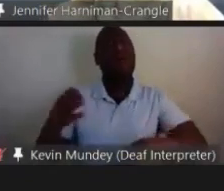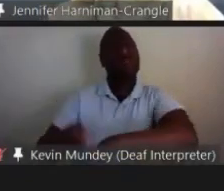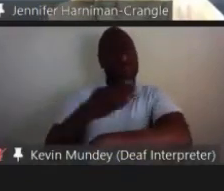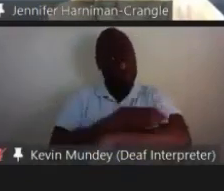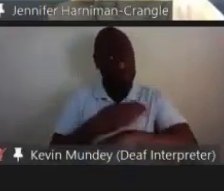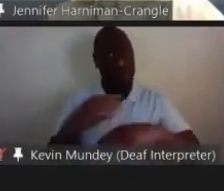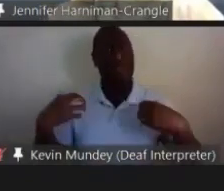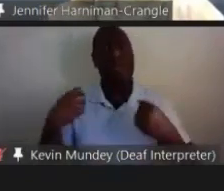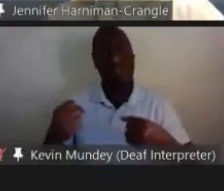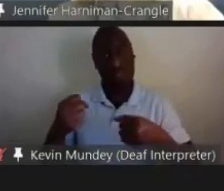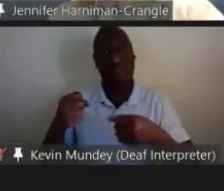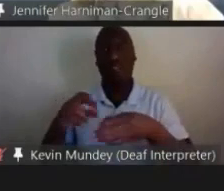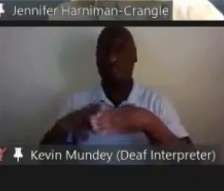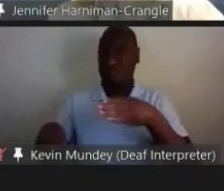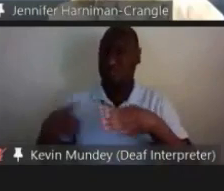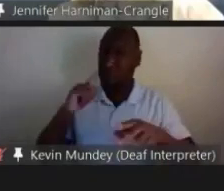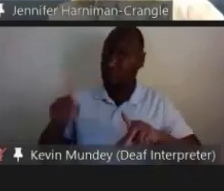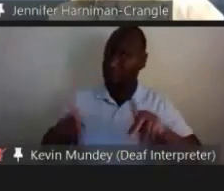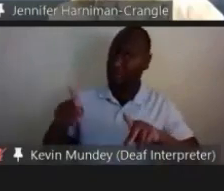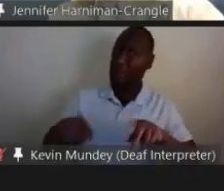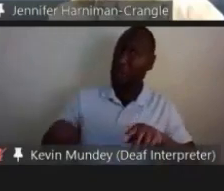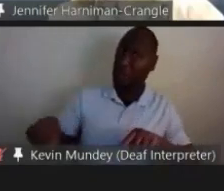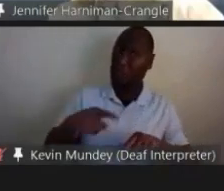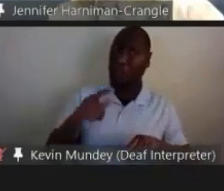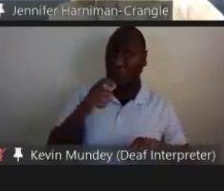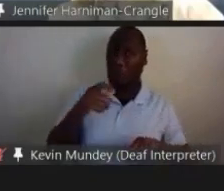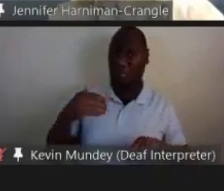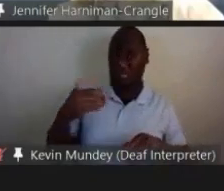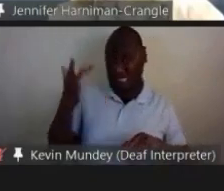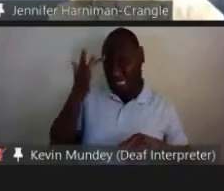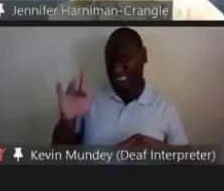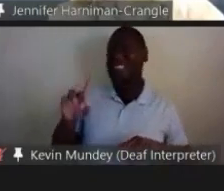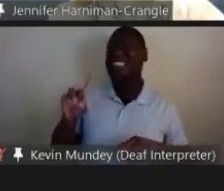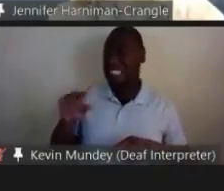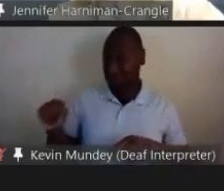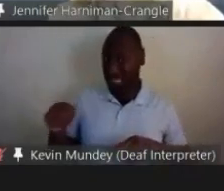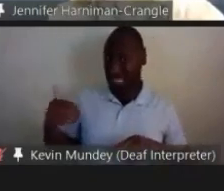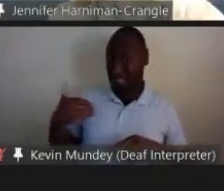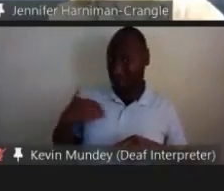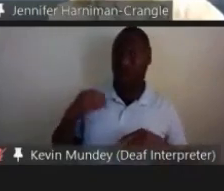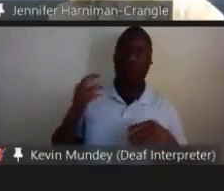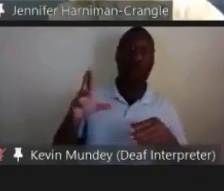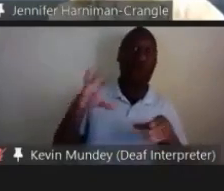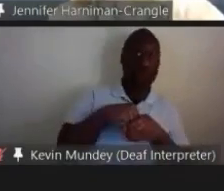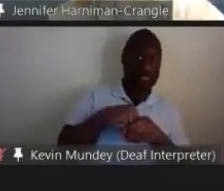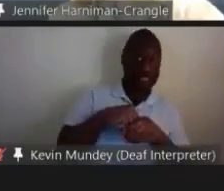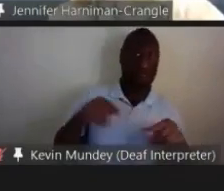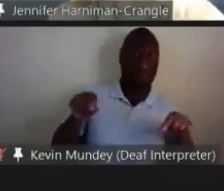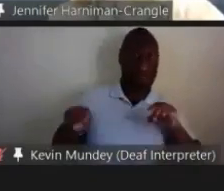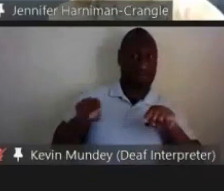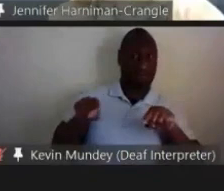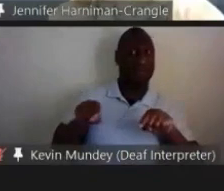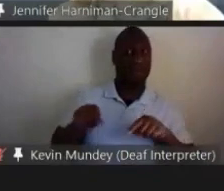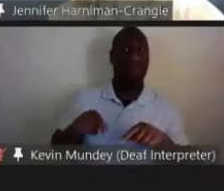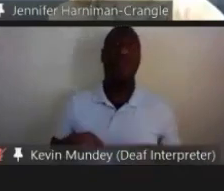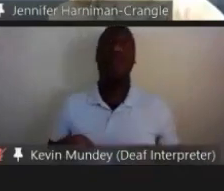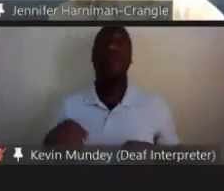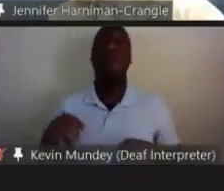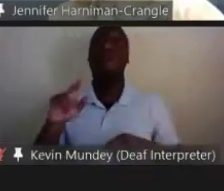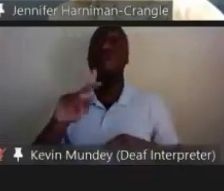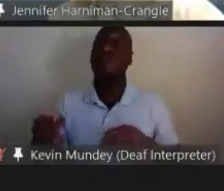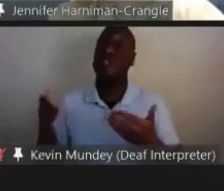of individuals with intellectual disabilities and/or autism. Philadelphia services individuals with